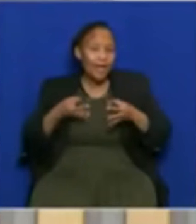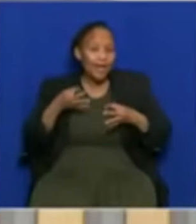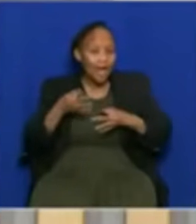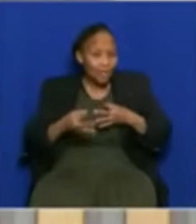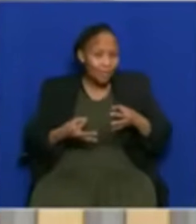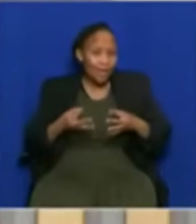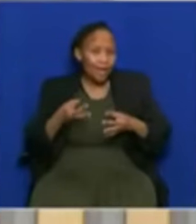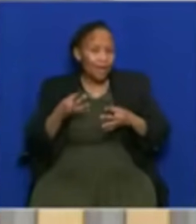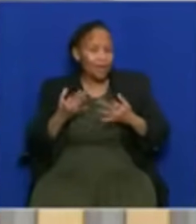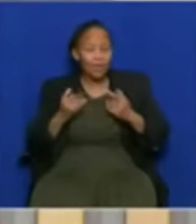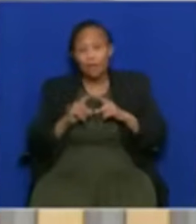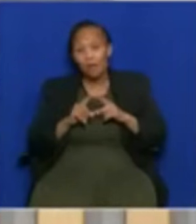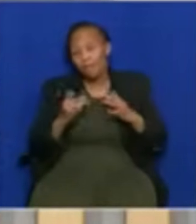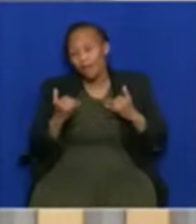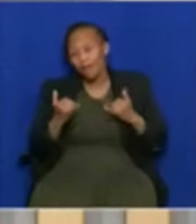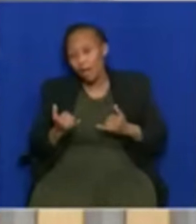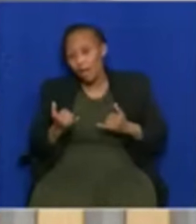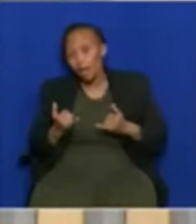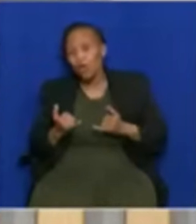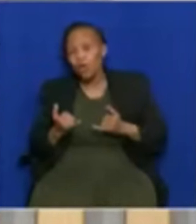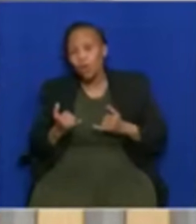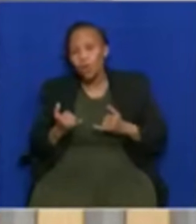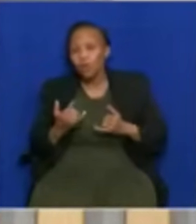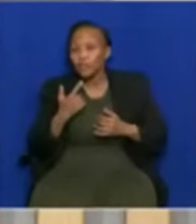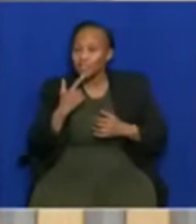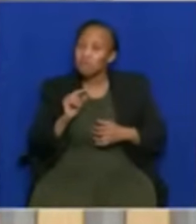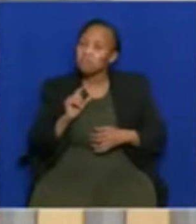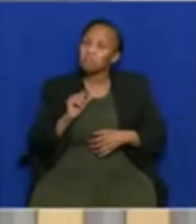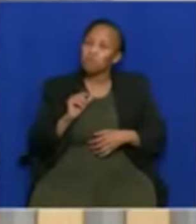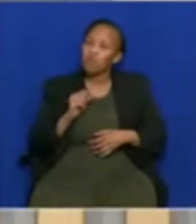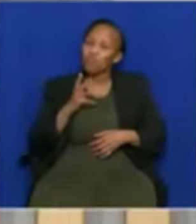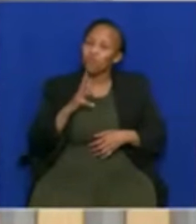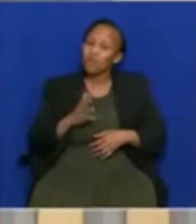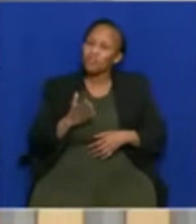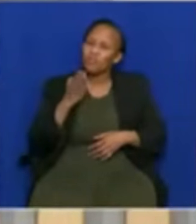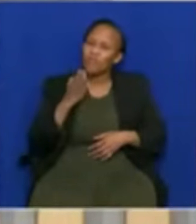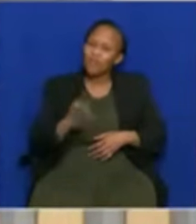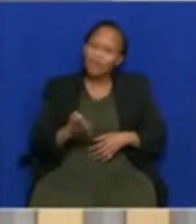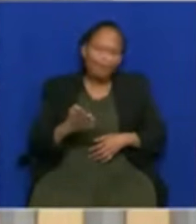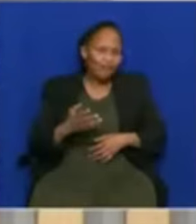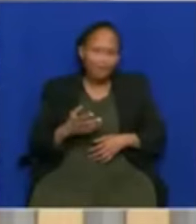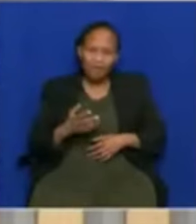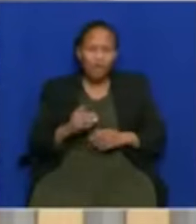oh, you're going to be there for, I'm not saying with respect, Commissioner Boloy,